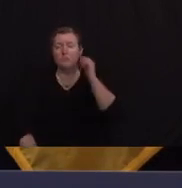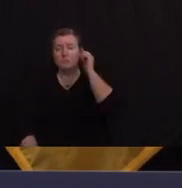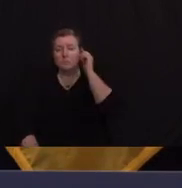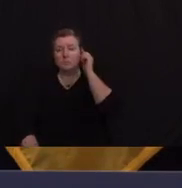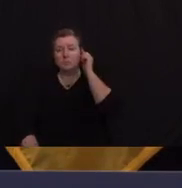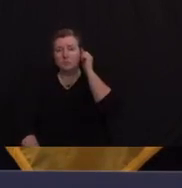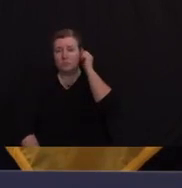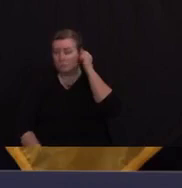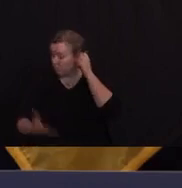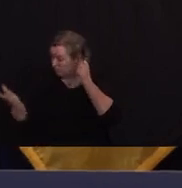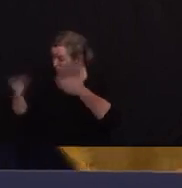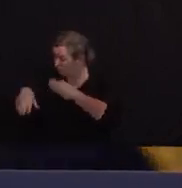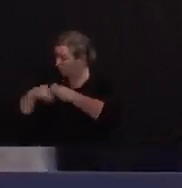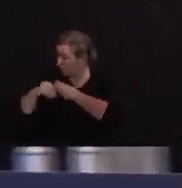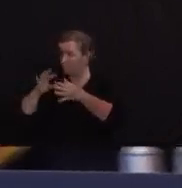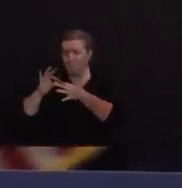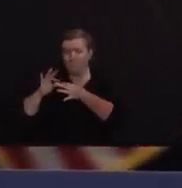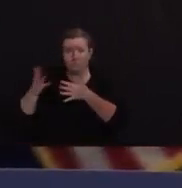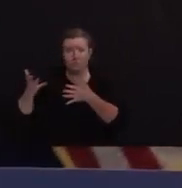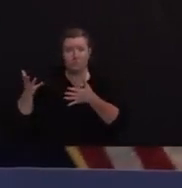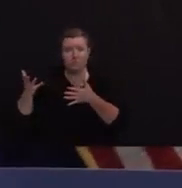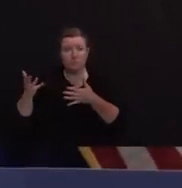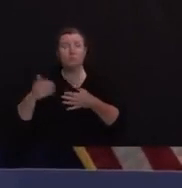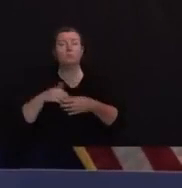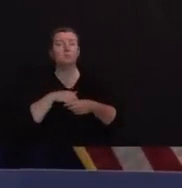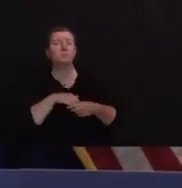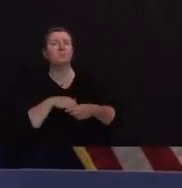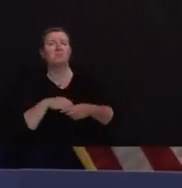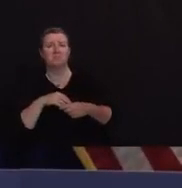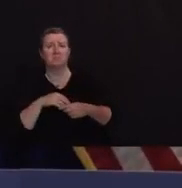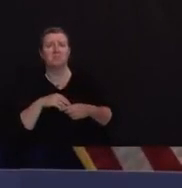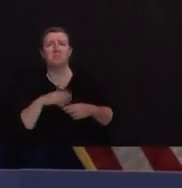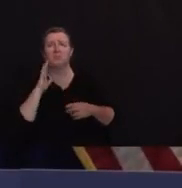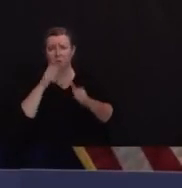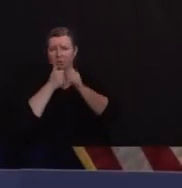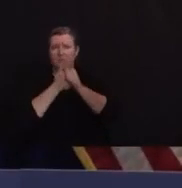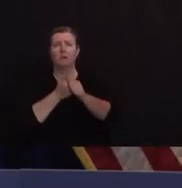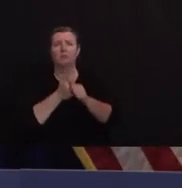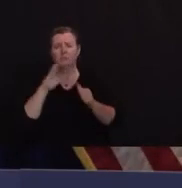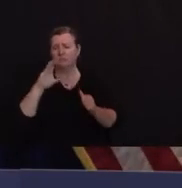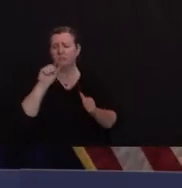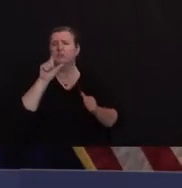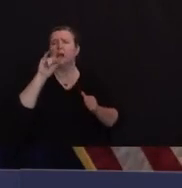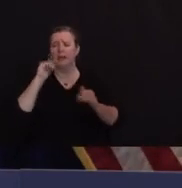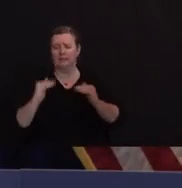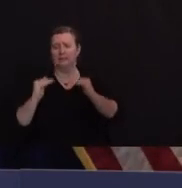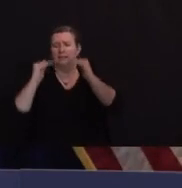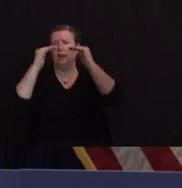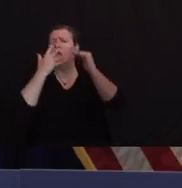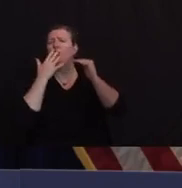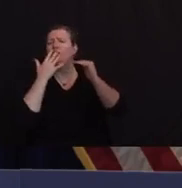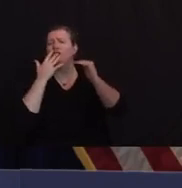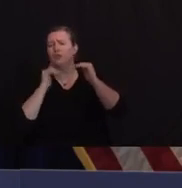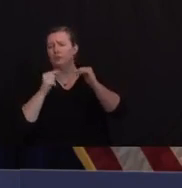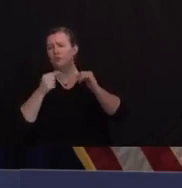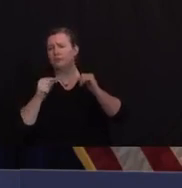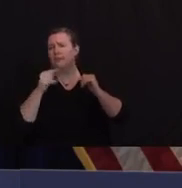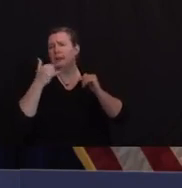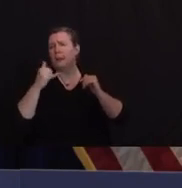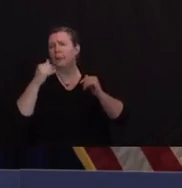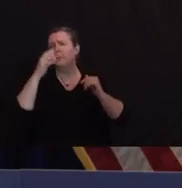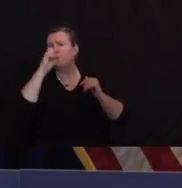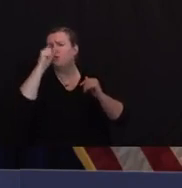We'll continue to use the Cali scores to do an assessment of the transmissibility, the percent positivity, the cases